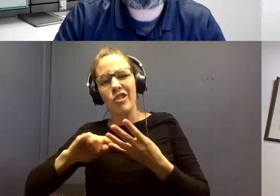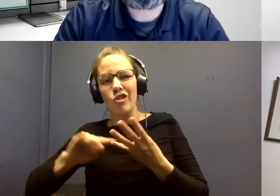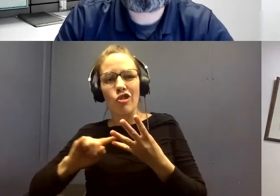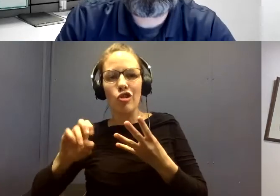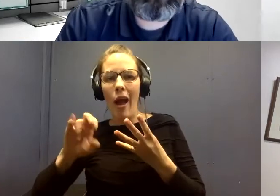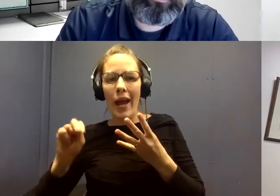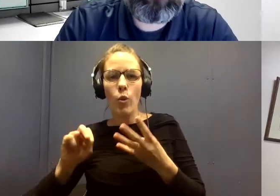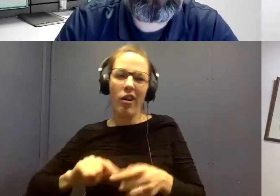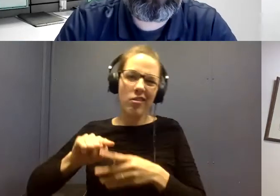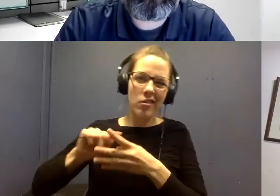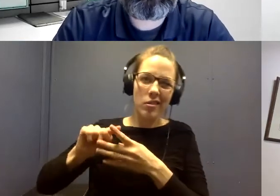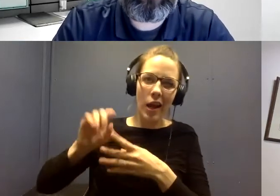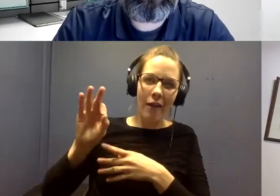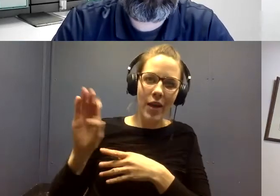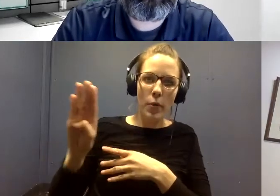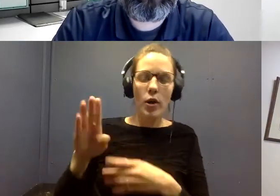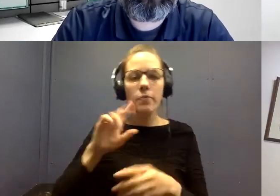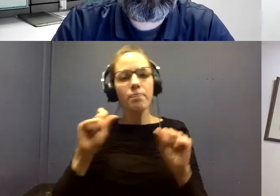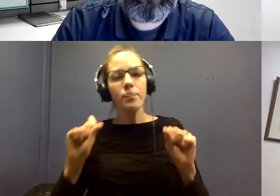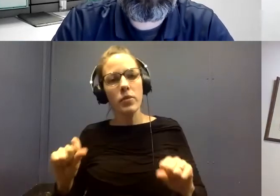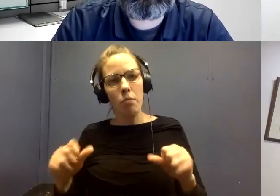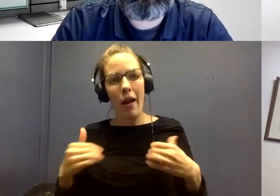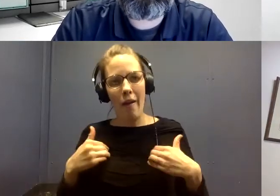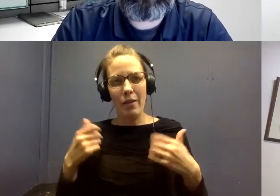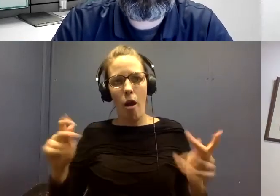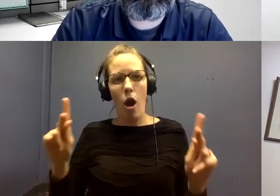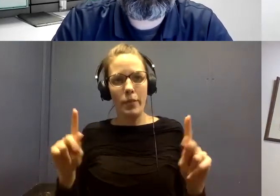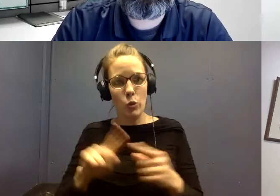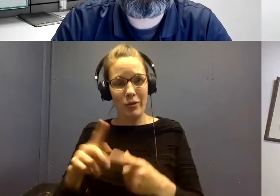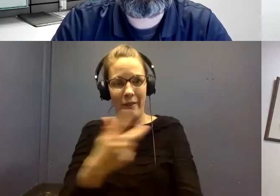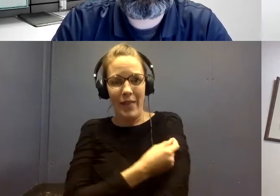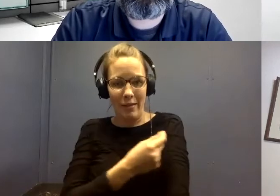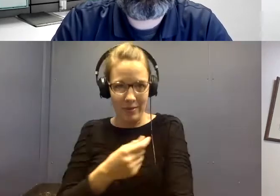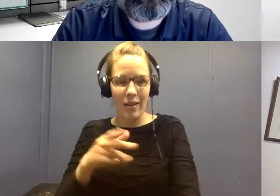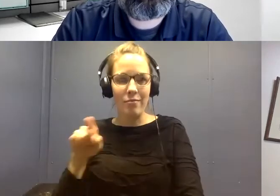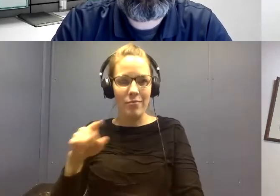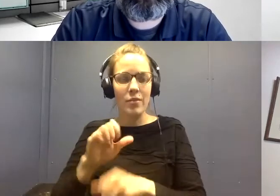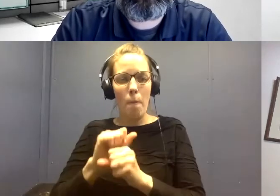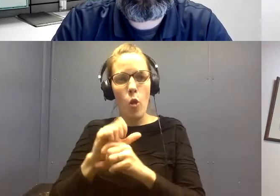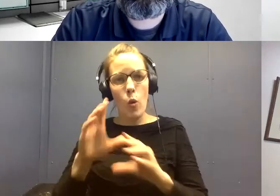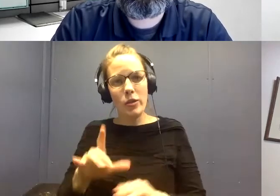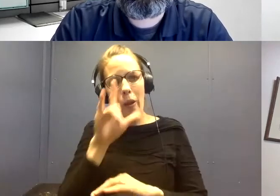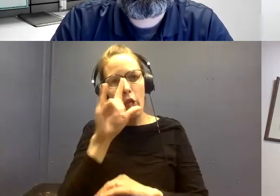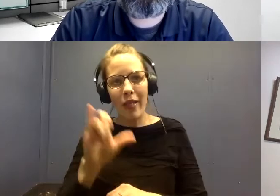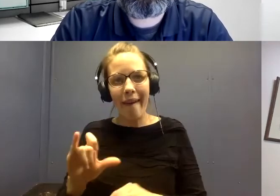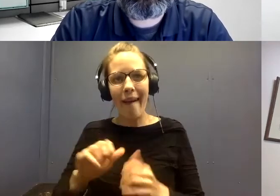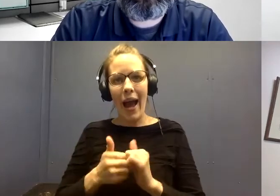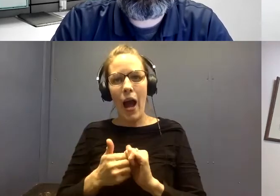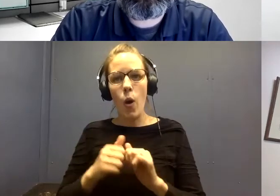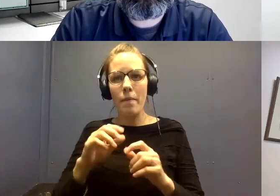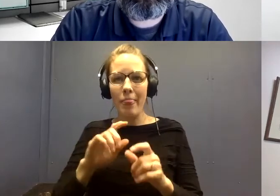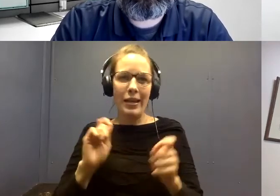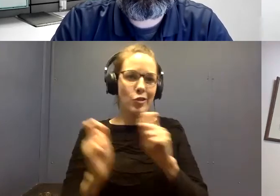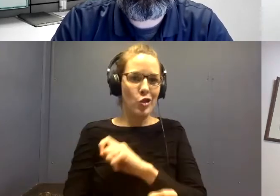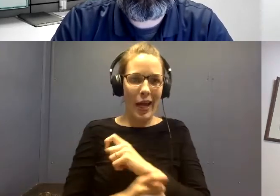February about the potential to have an opportunity to vaccinate our employees and what that would look like and how that may change the